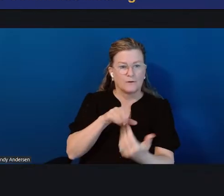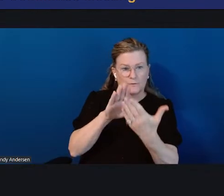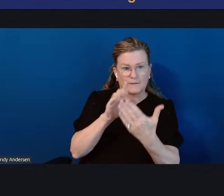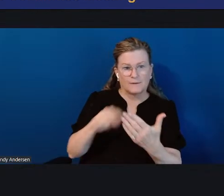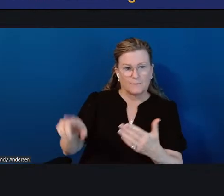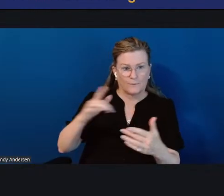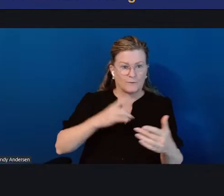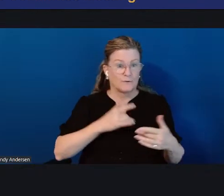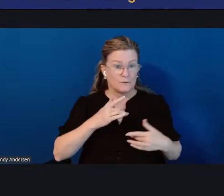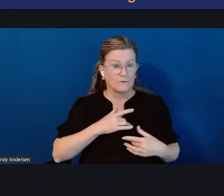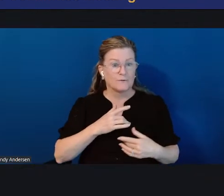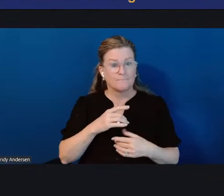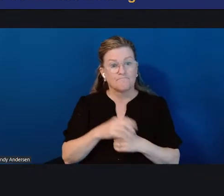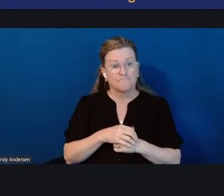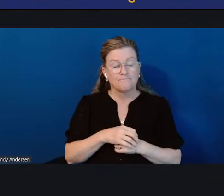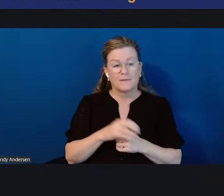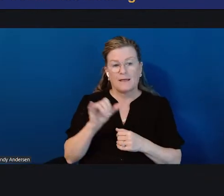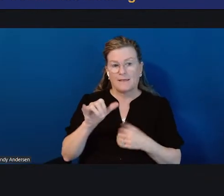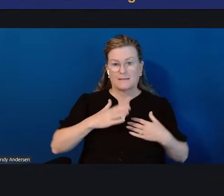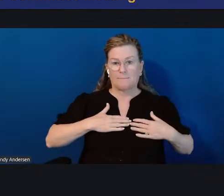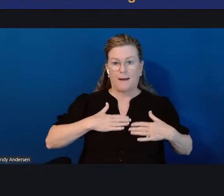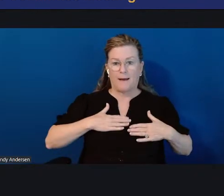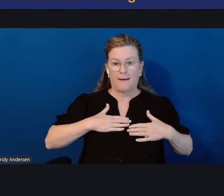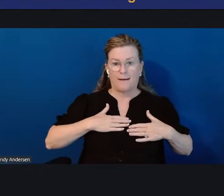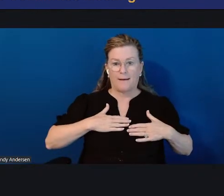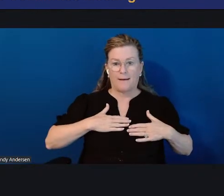that people have. So that would be my